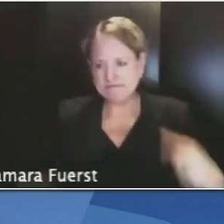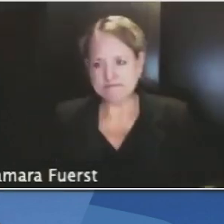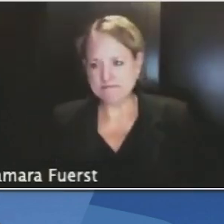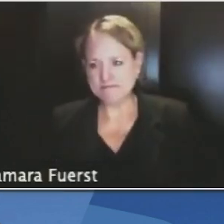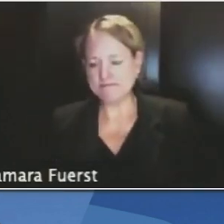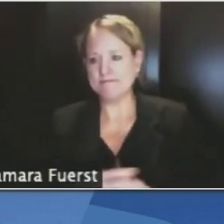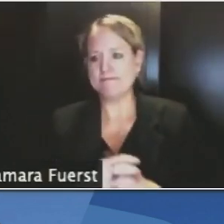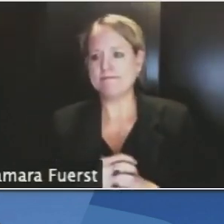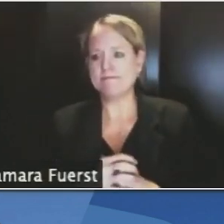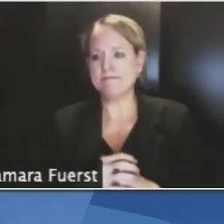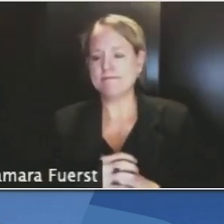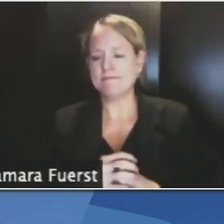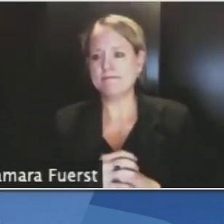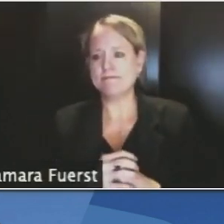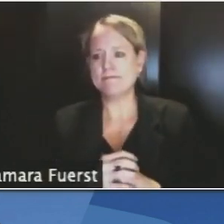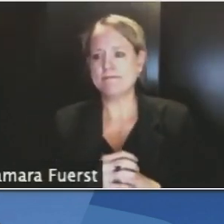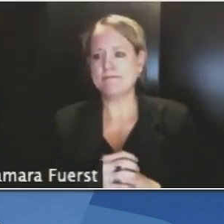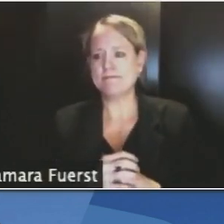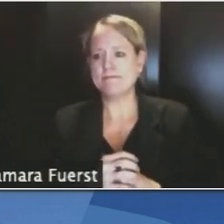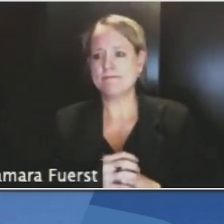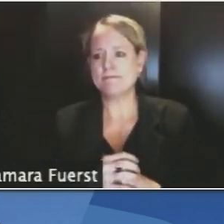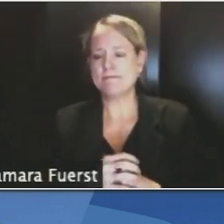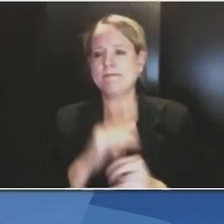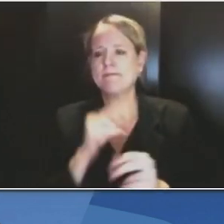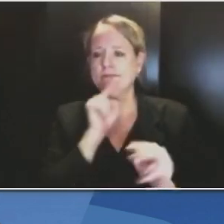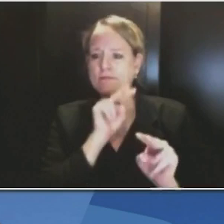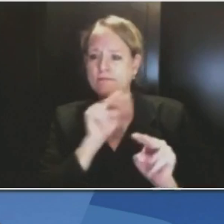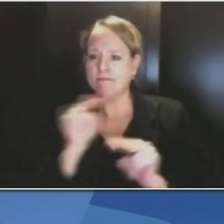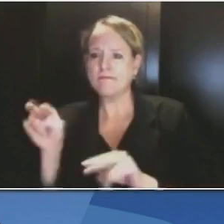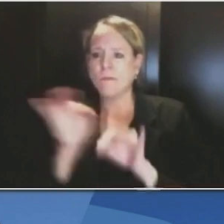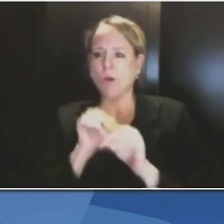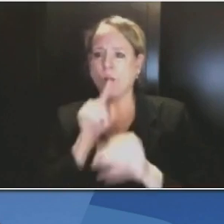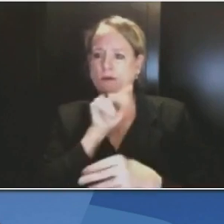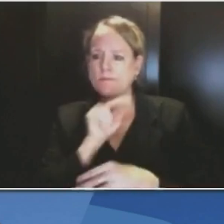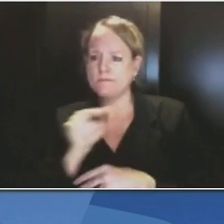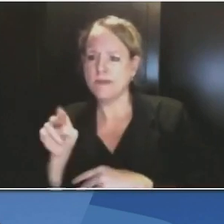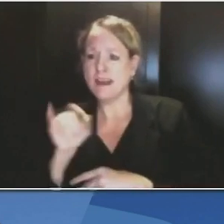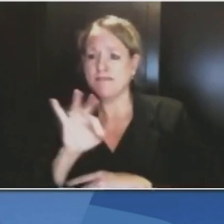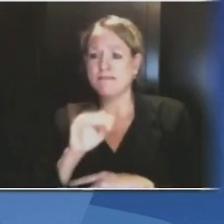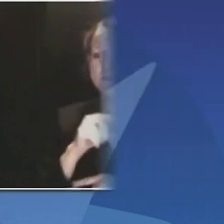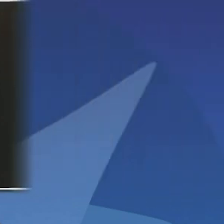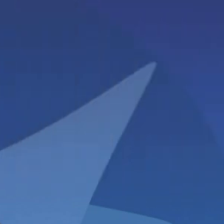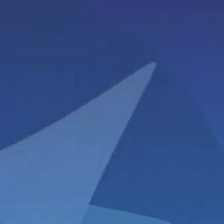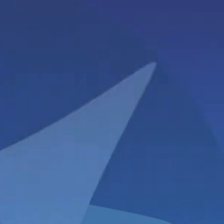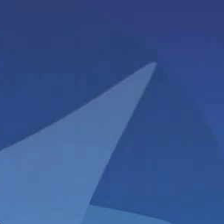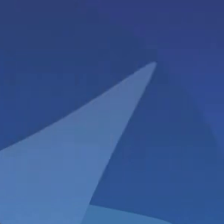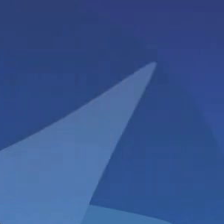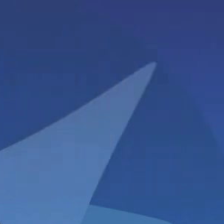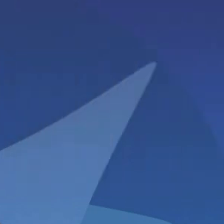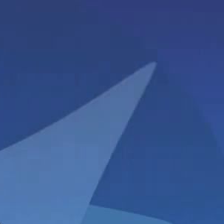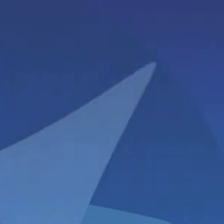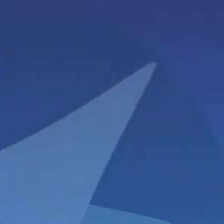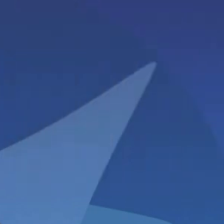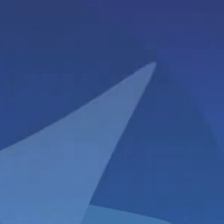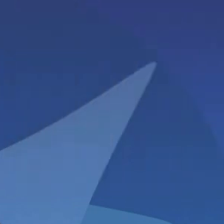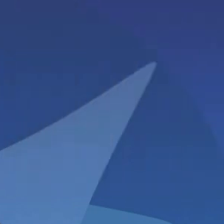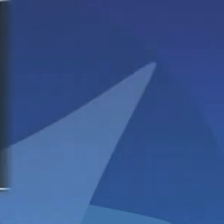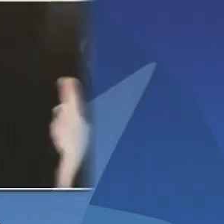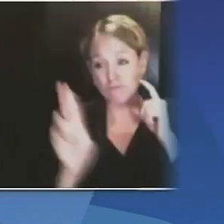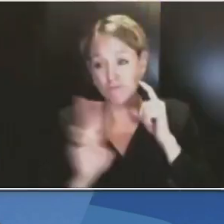make a big difference in bending the curve. Right? Looking at data from just Dane County a few months ago